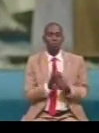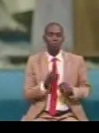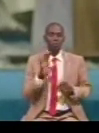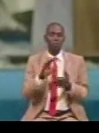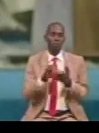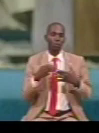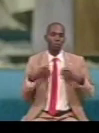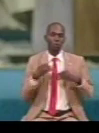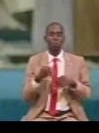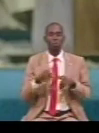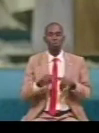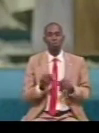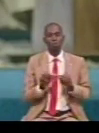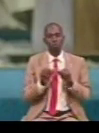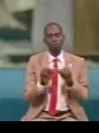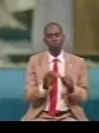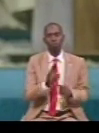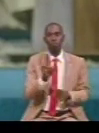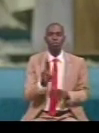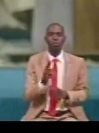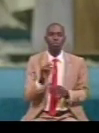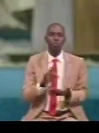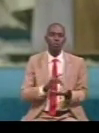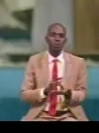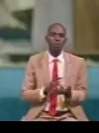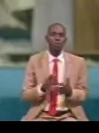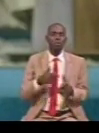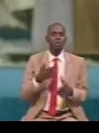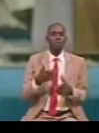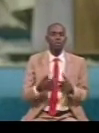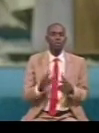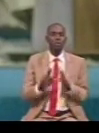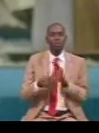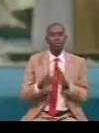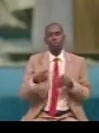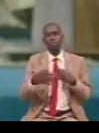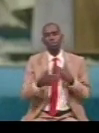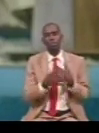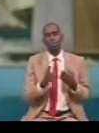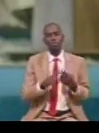medication. Then after 3 months, I went back to the hospital and